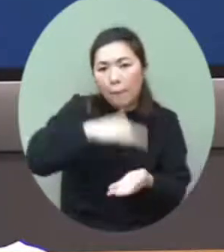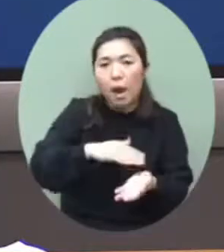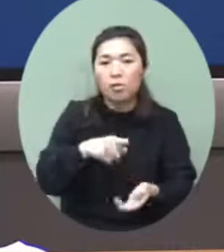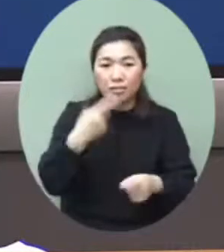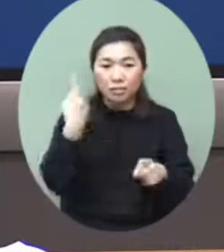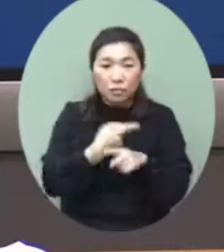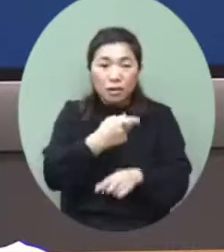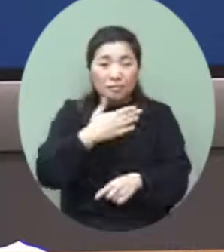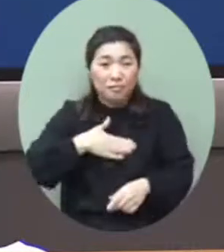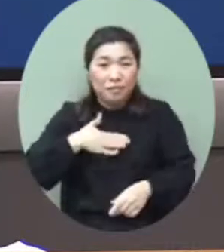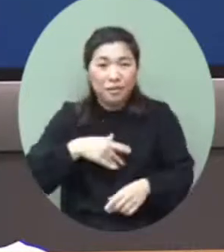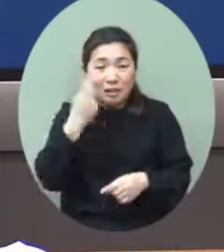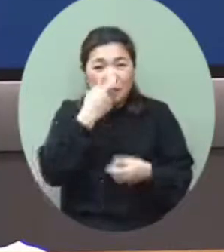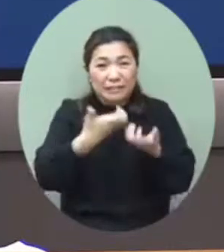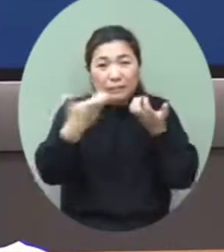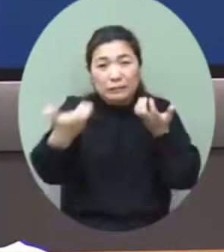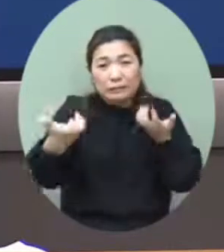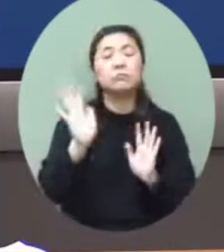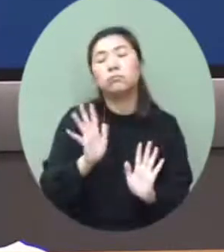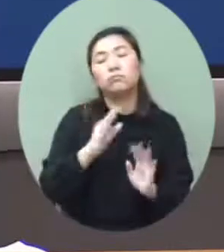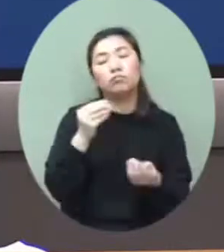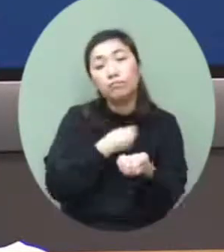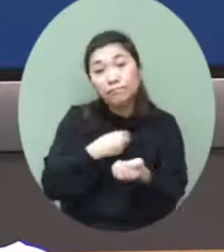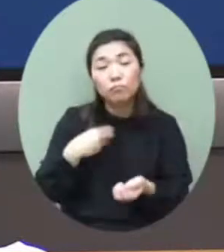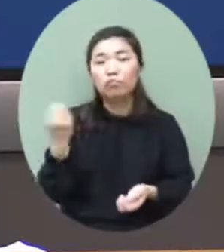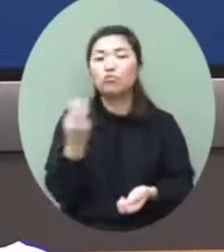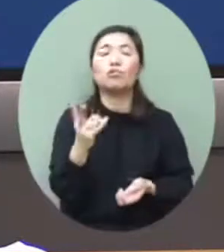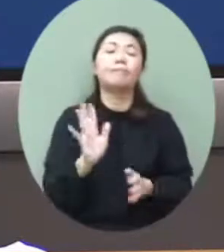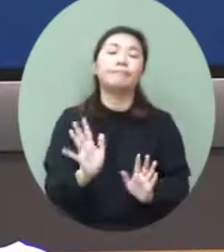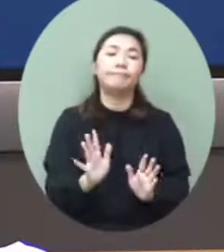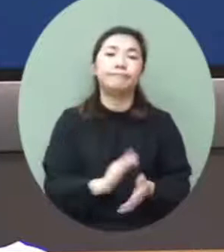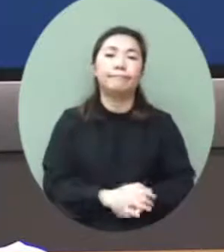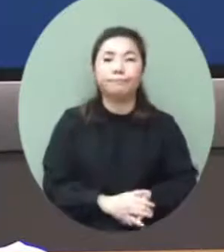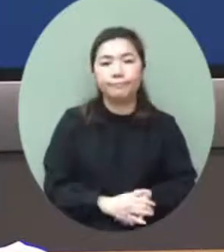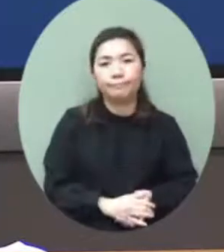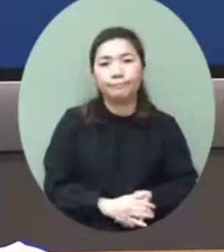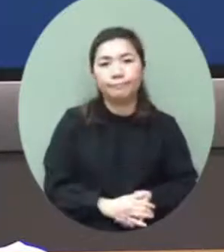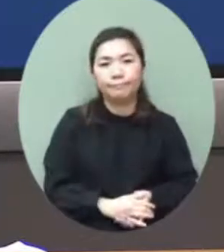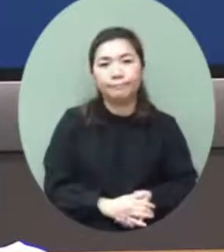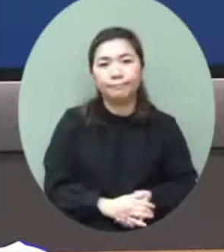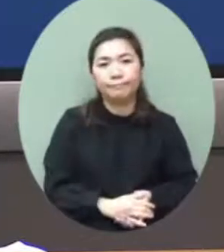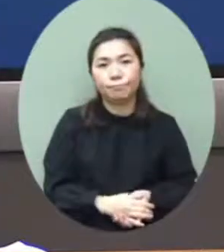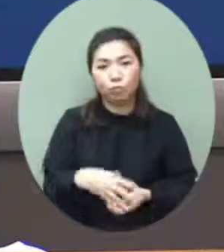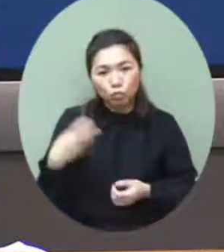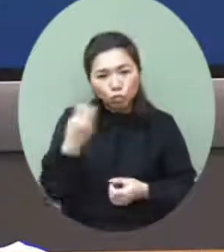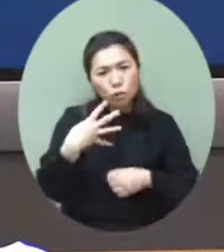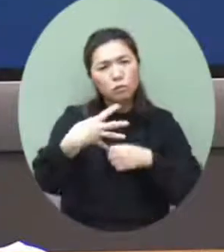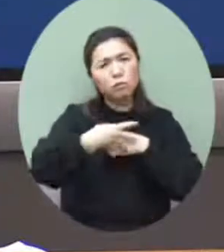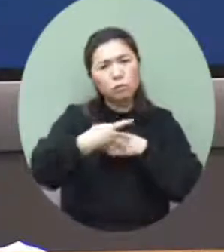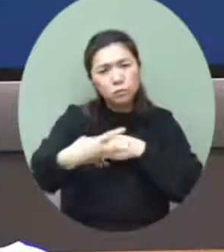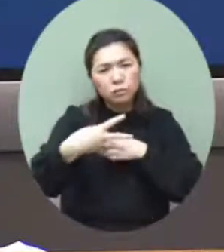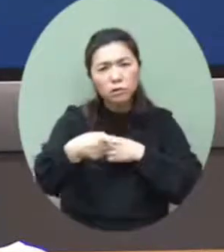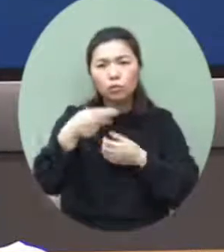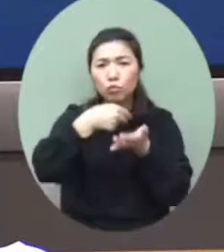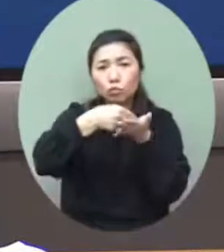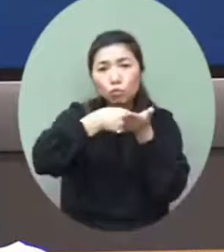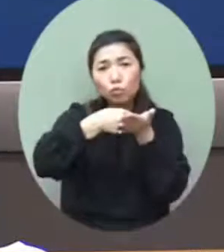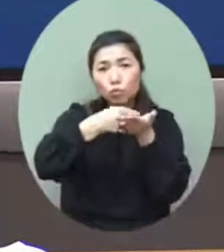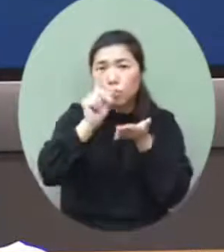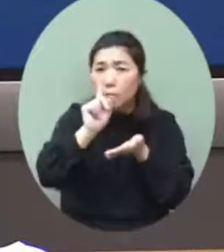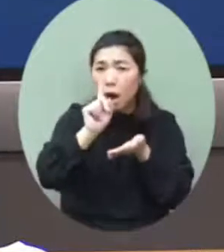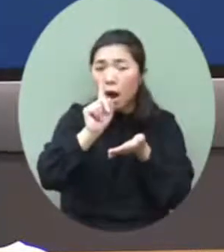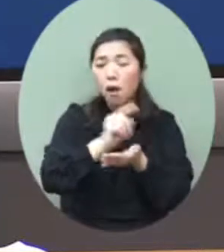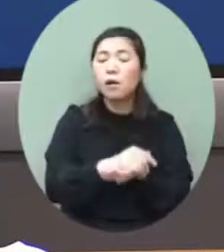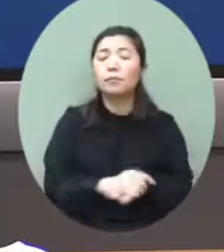And even if they tested positive again, they would be considered re-positive cases, and there's no need to isolate or treat them.